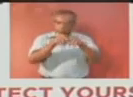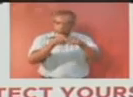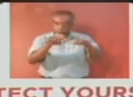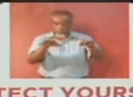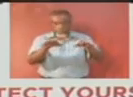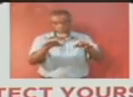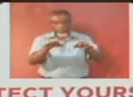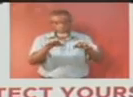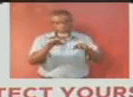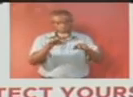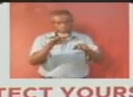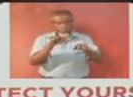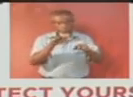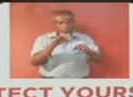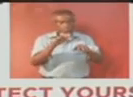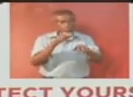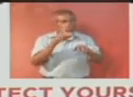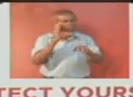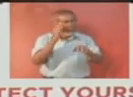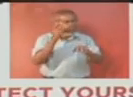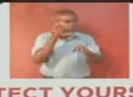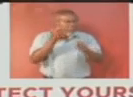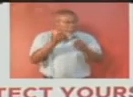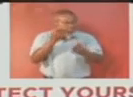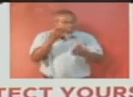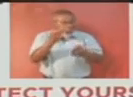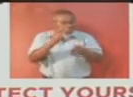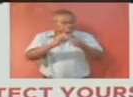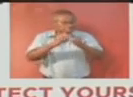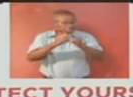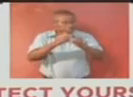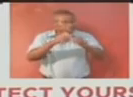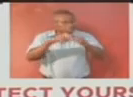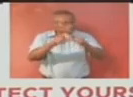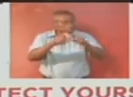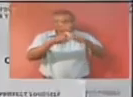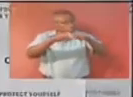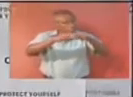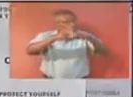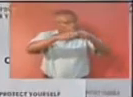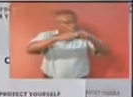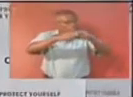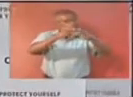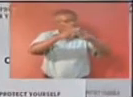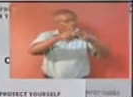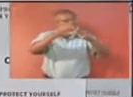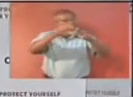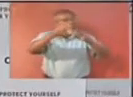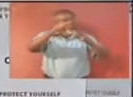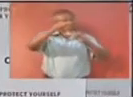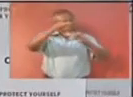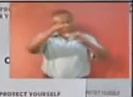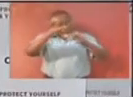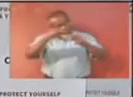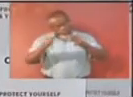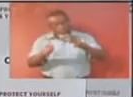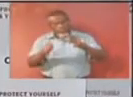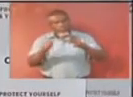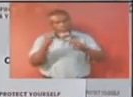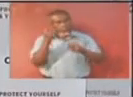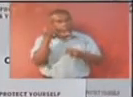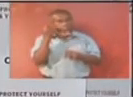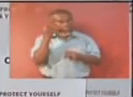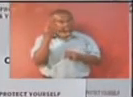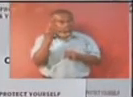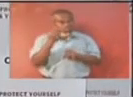may get a little higher before they begin to decrease. Thank you very much, Dr. Hines. The second question goes